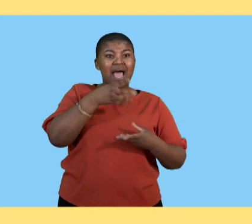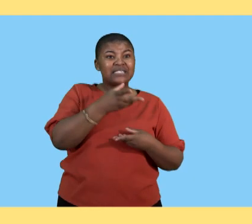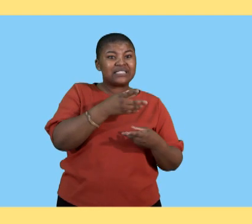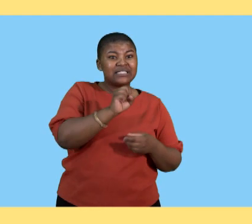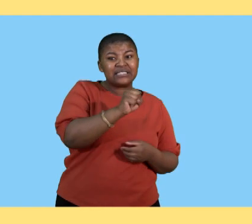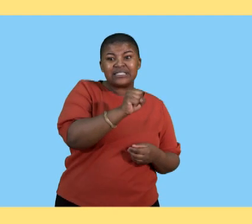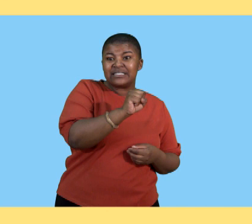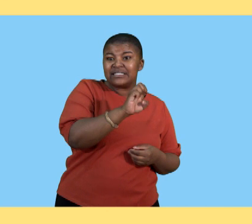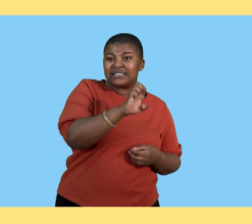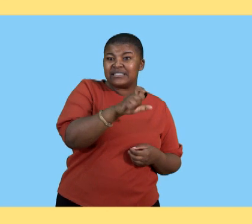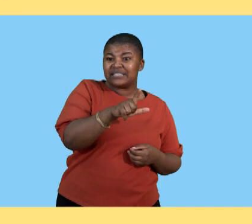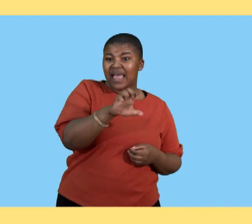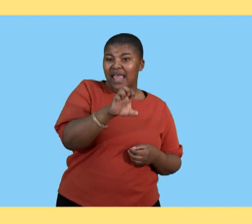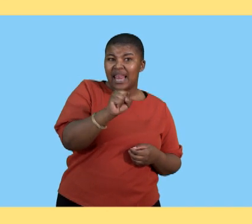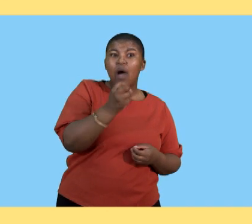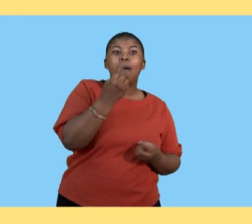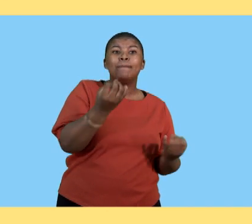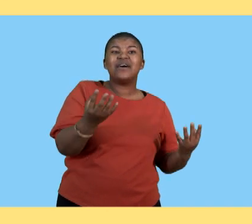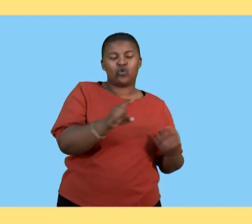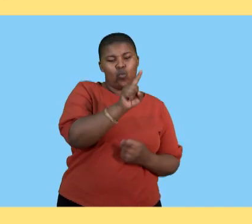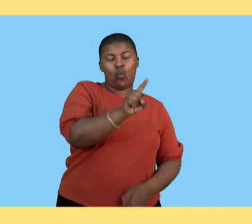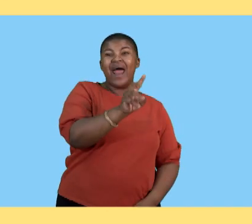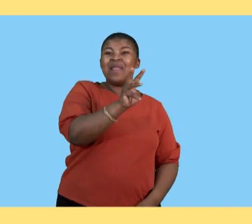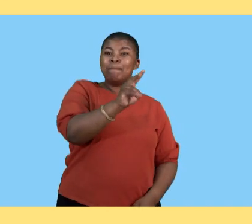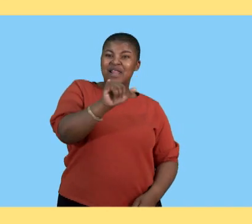my sales, I took my sales amount, which is